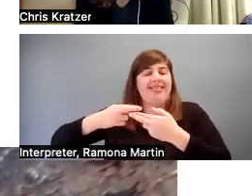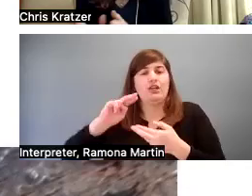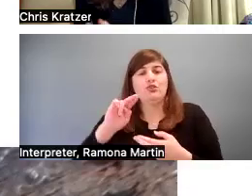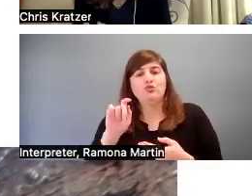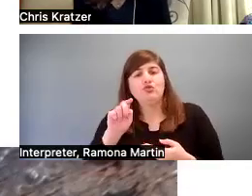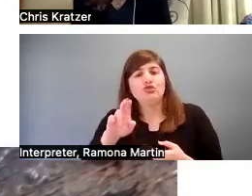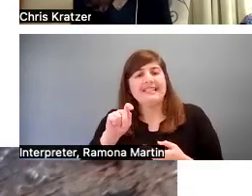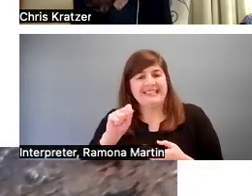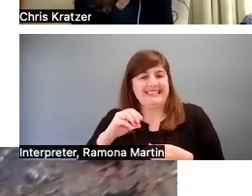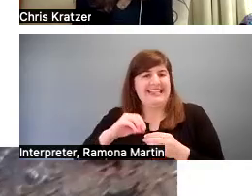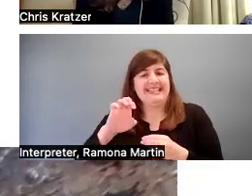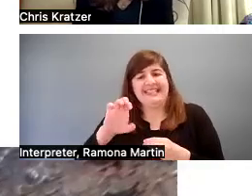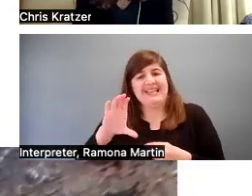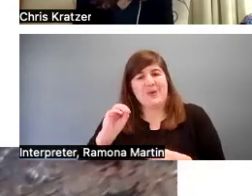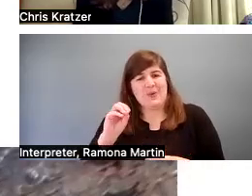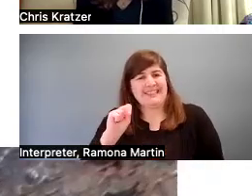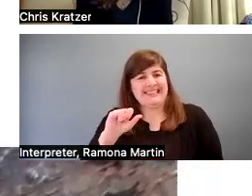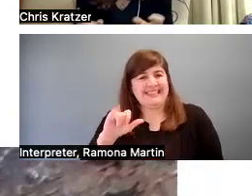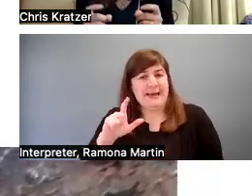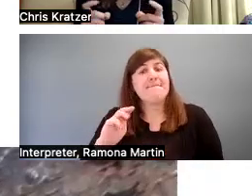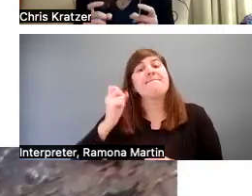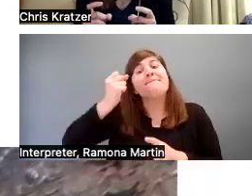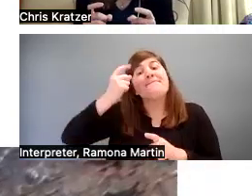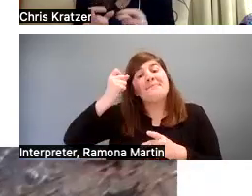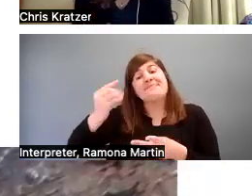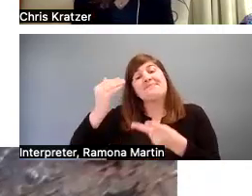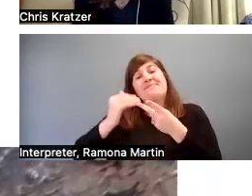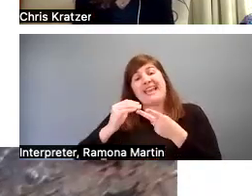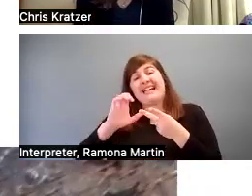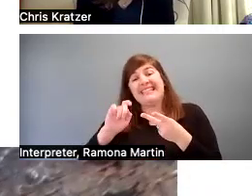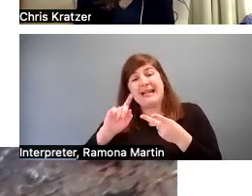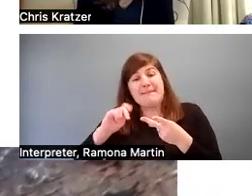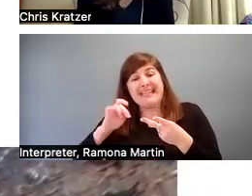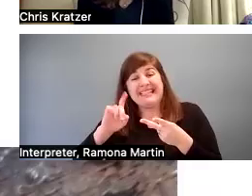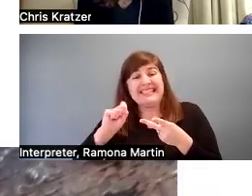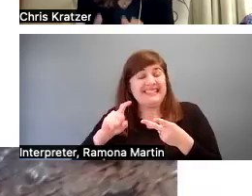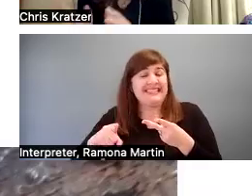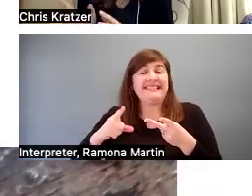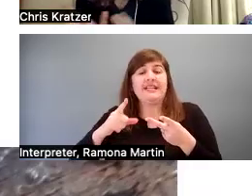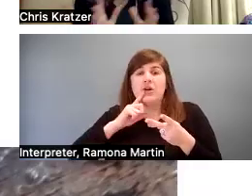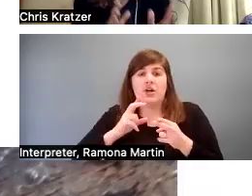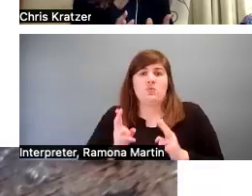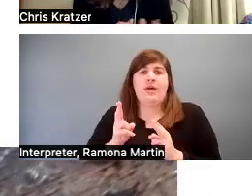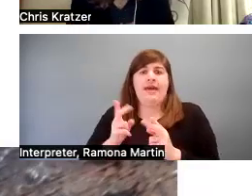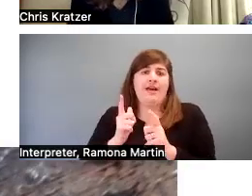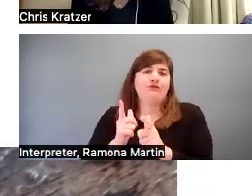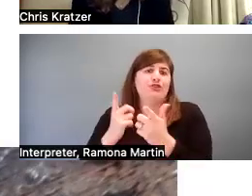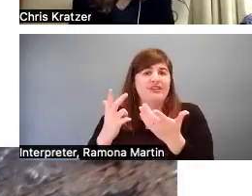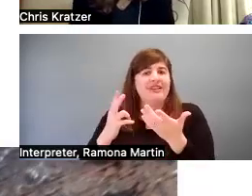Centipedes look very similar, but they are quick hunters with venomous fangs. They're like if a snake was a